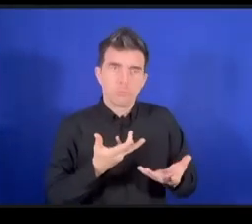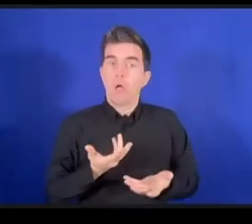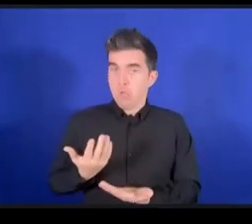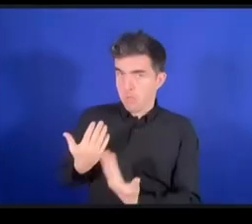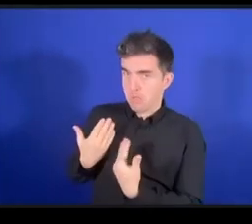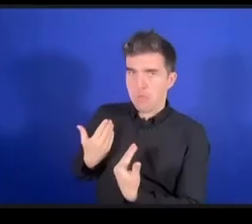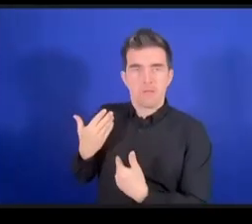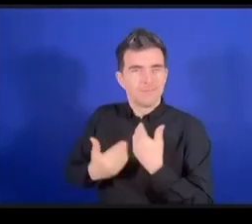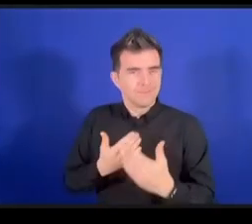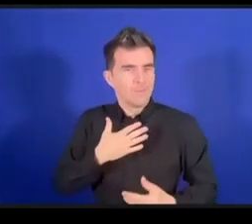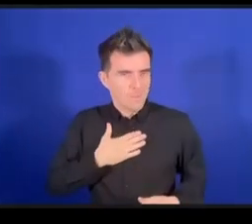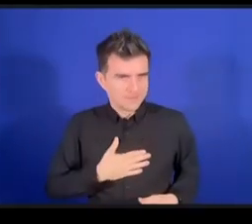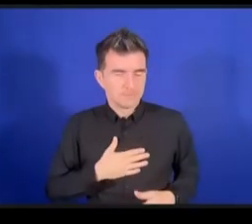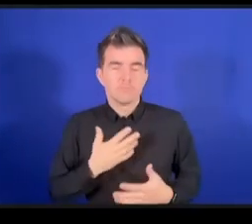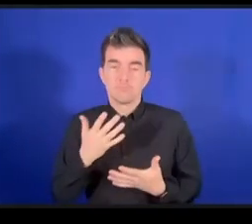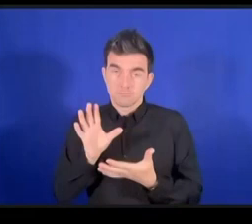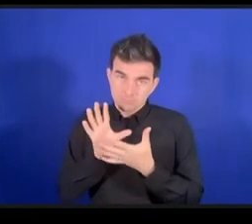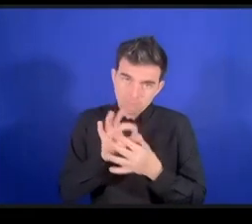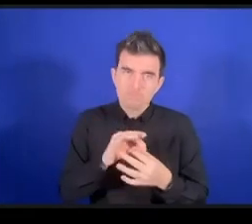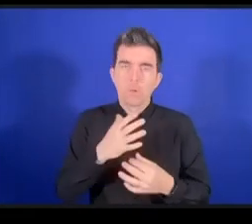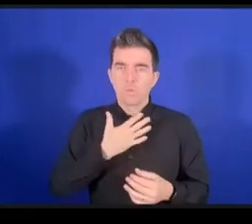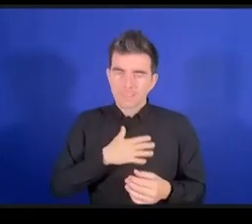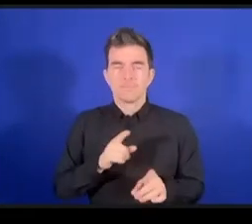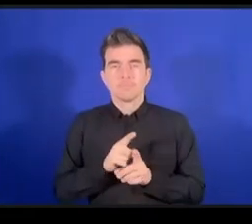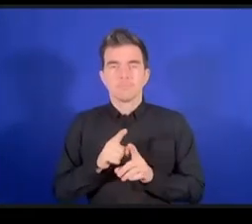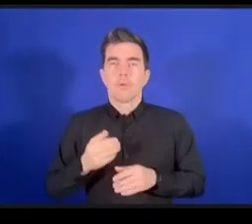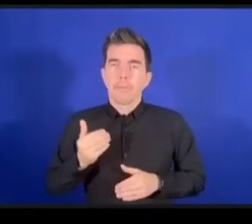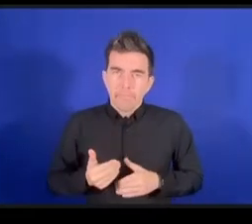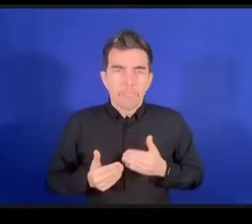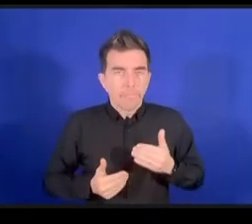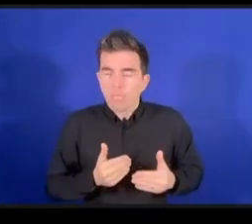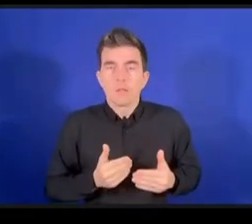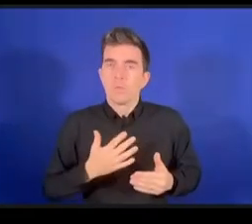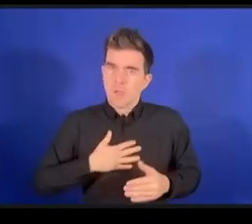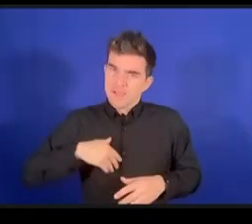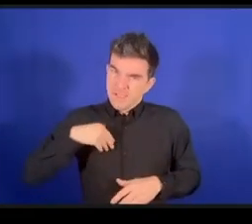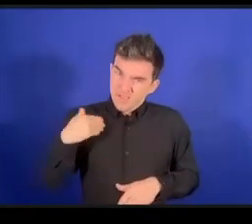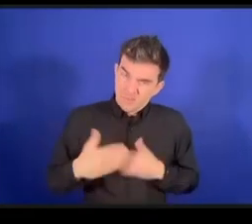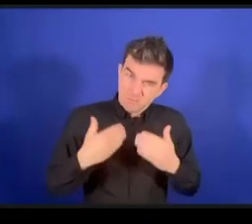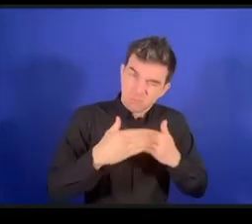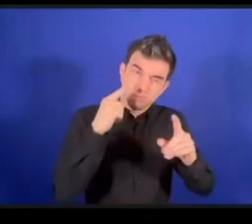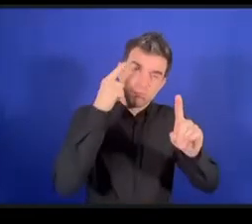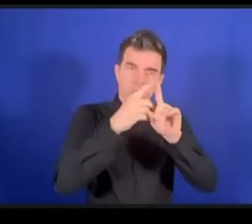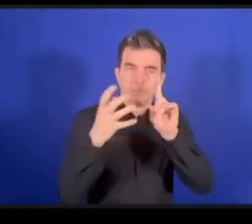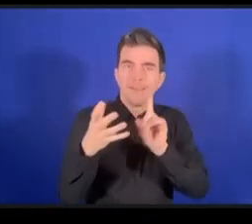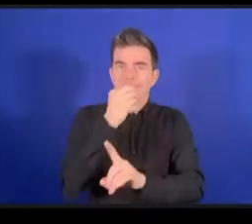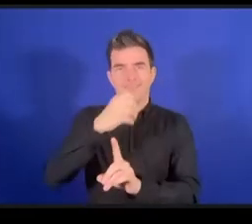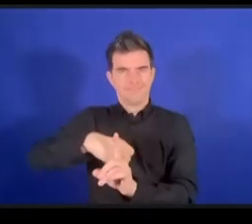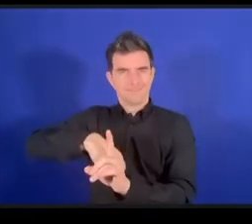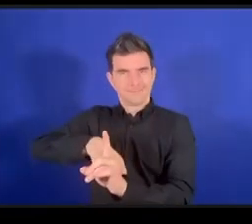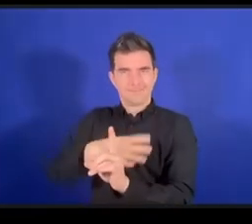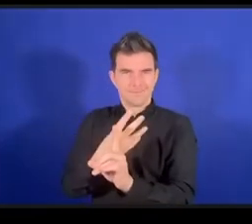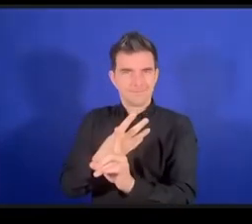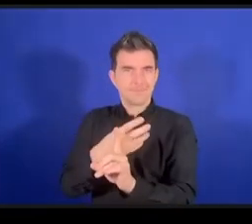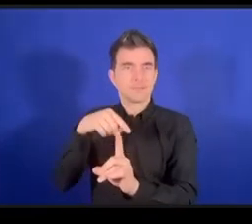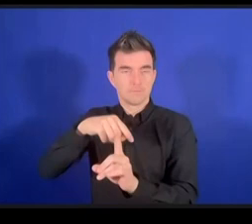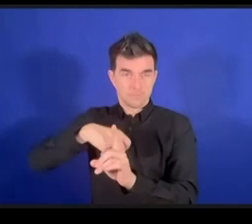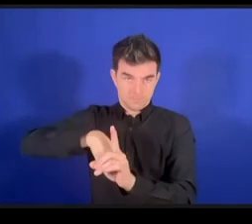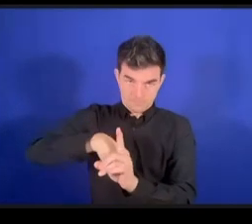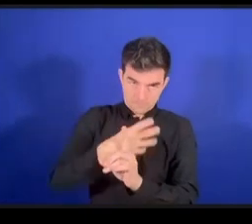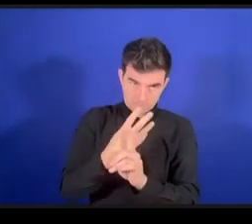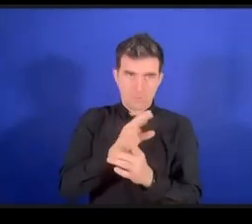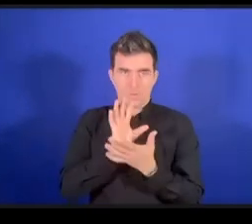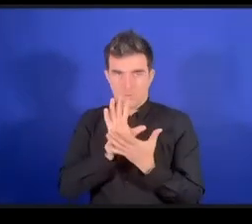MDGs that we had since 2000, unfortunately, MDGs did not have any